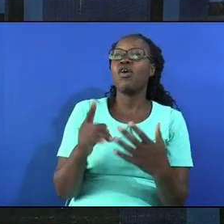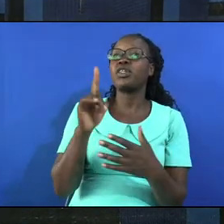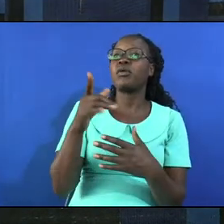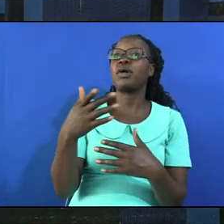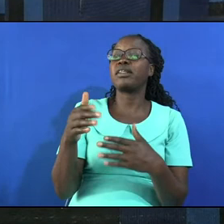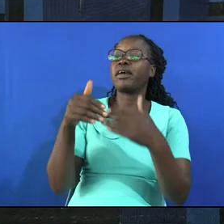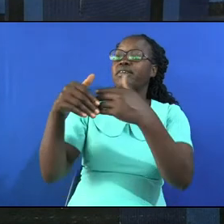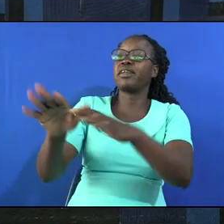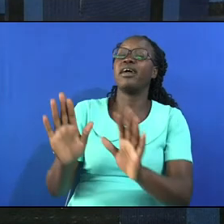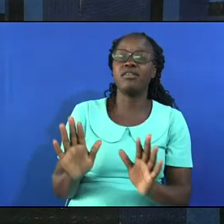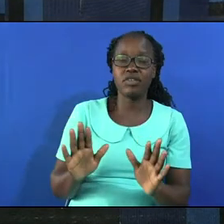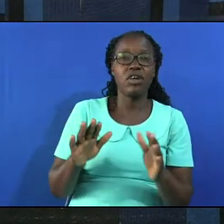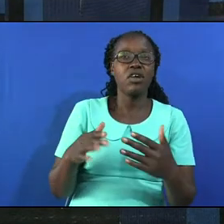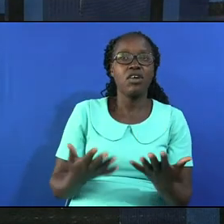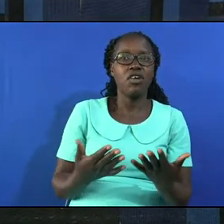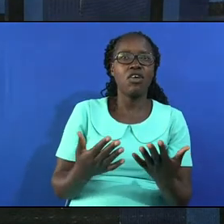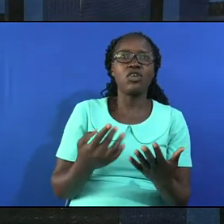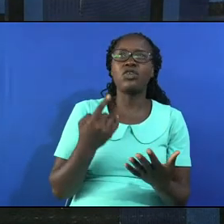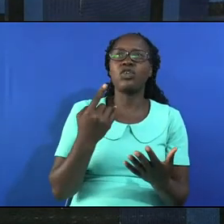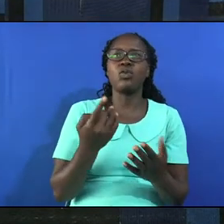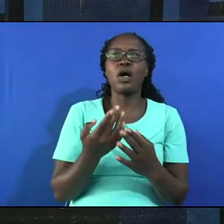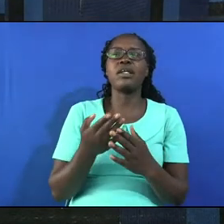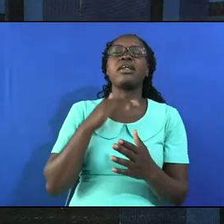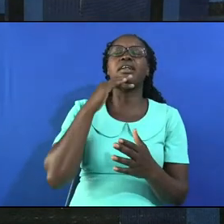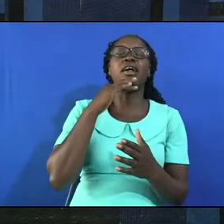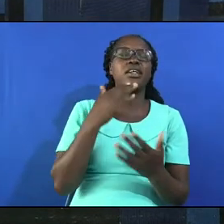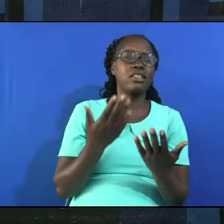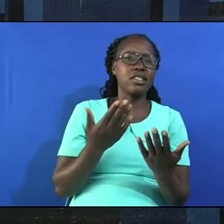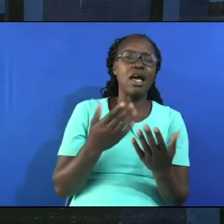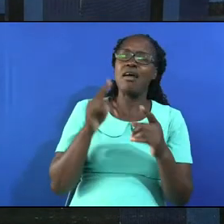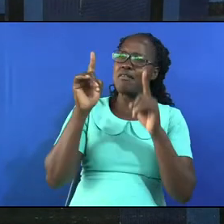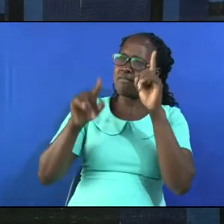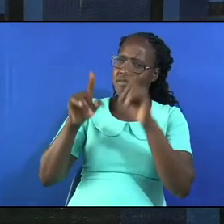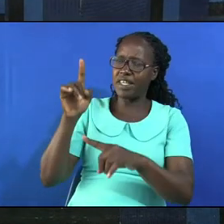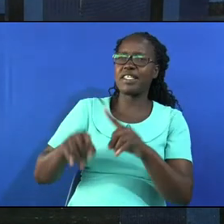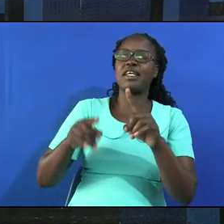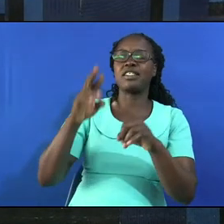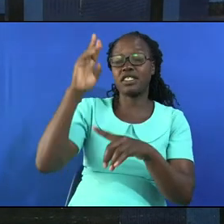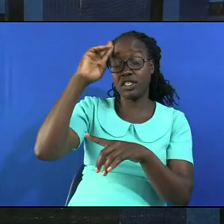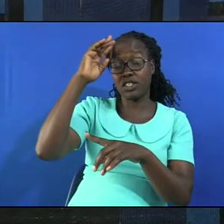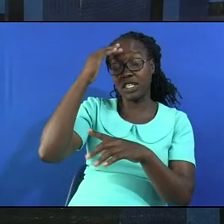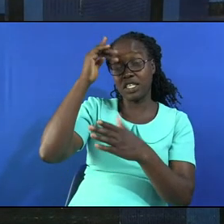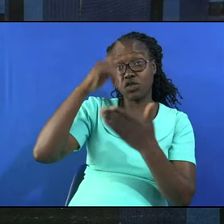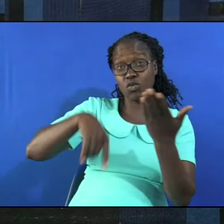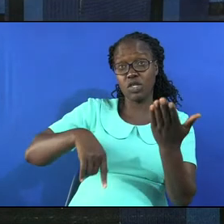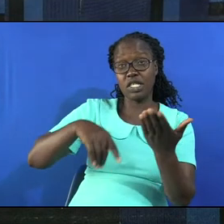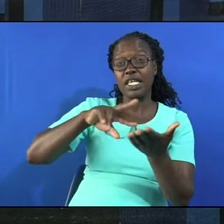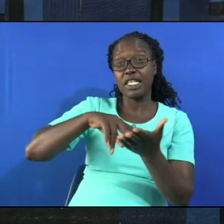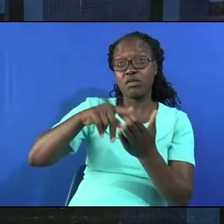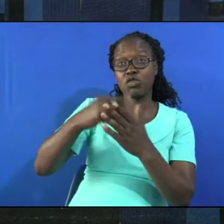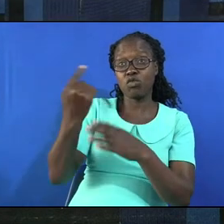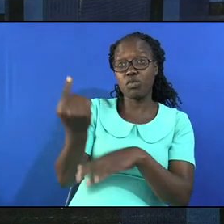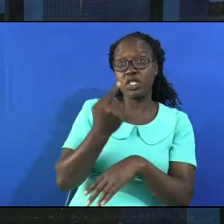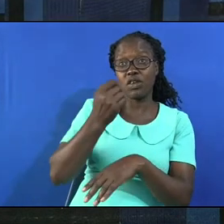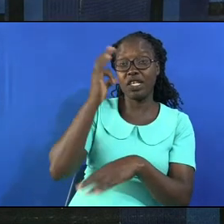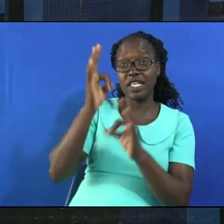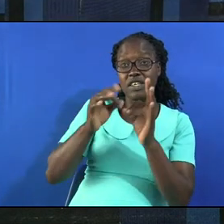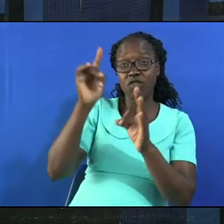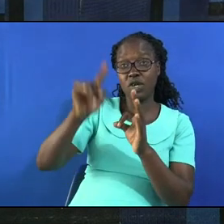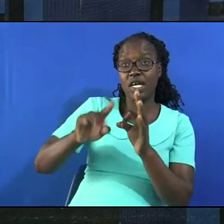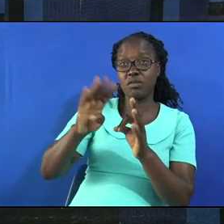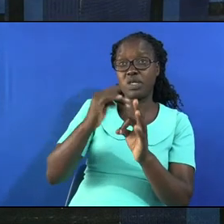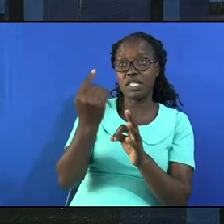was there has left you, or you had one and passed away, for various reasons. And that's what it means to be single. If you can't